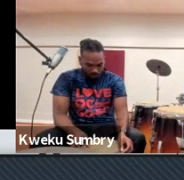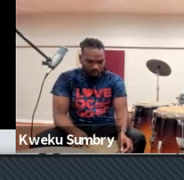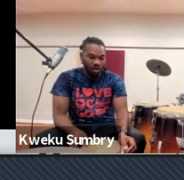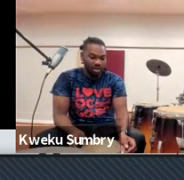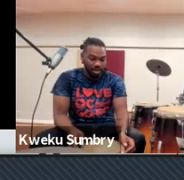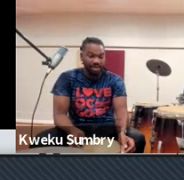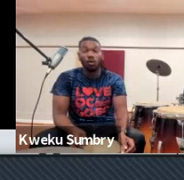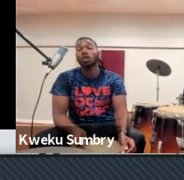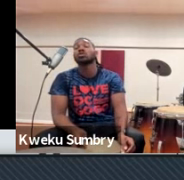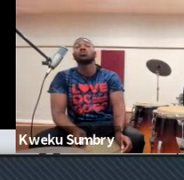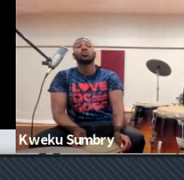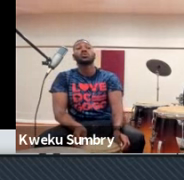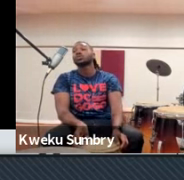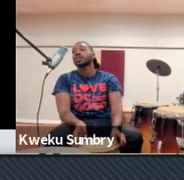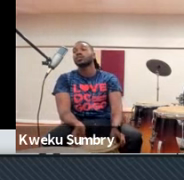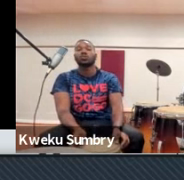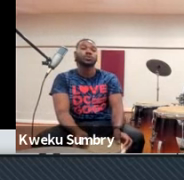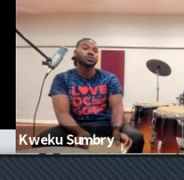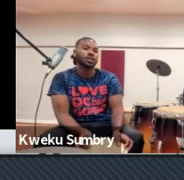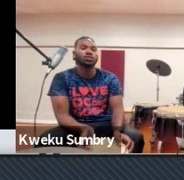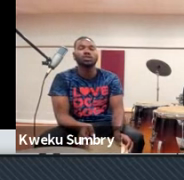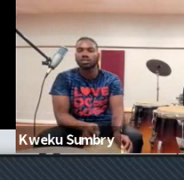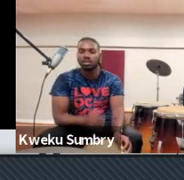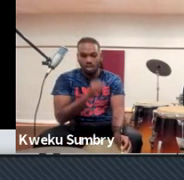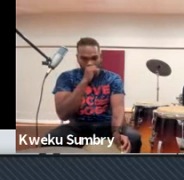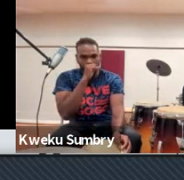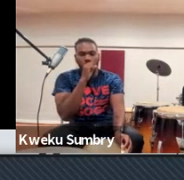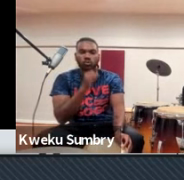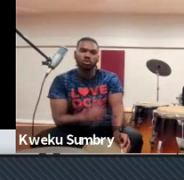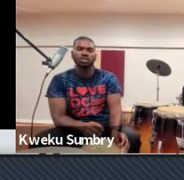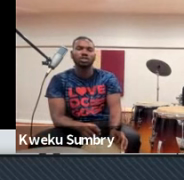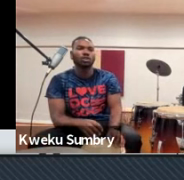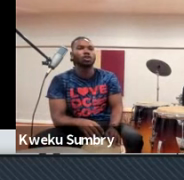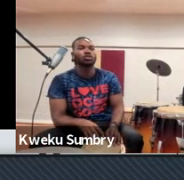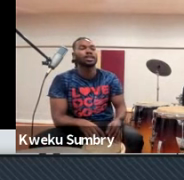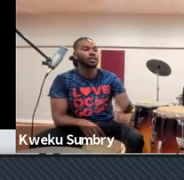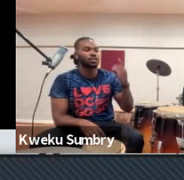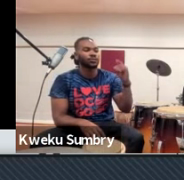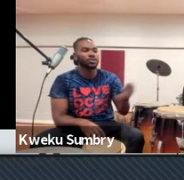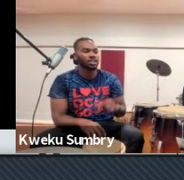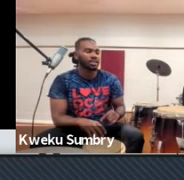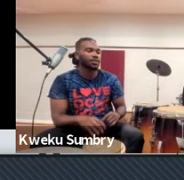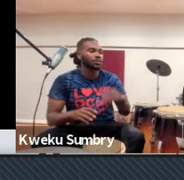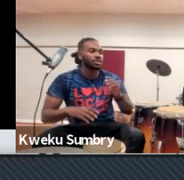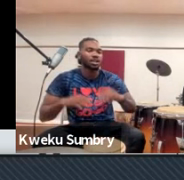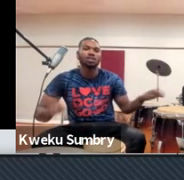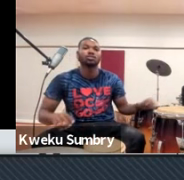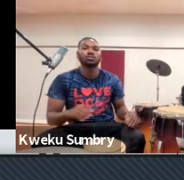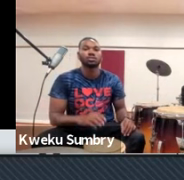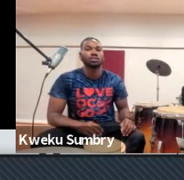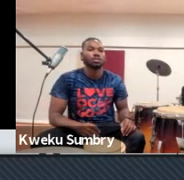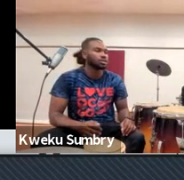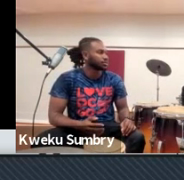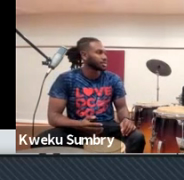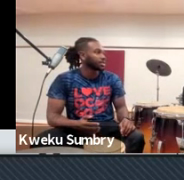backyard records. Right. And then it's also when people say, oh, you listen to go-go, the first thing they think about is the